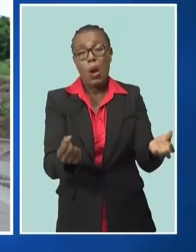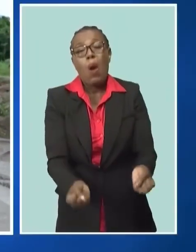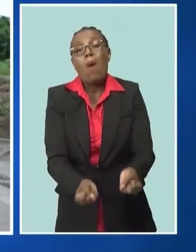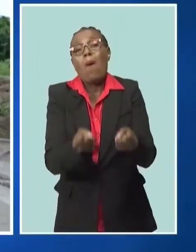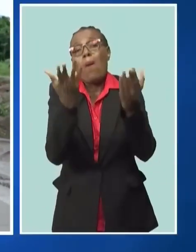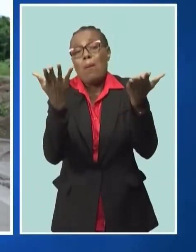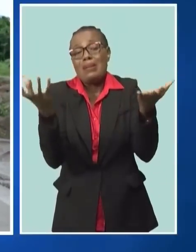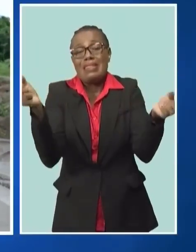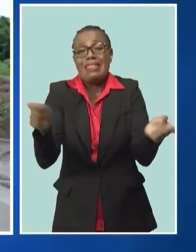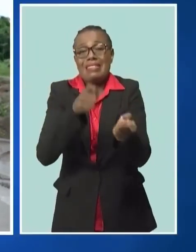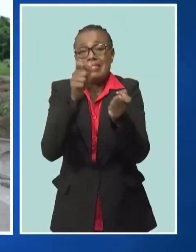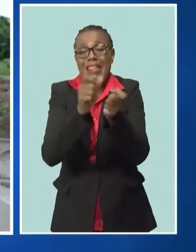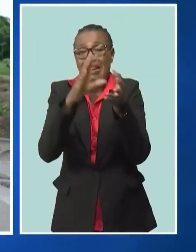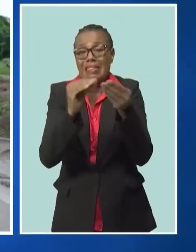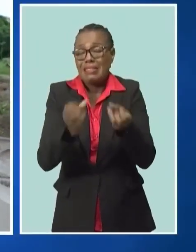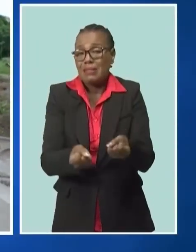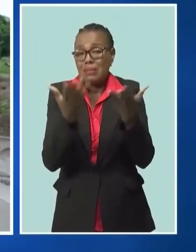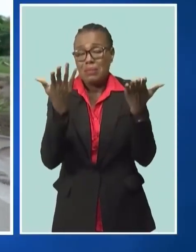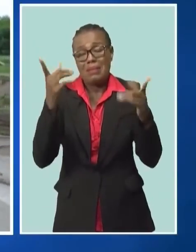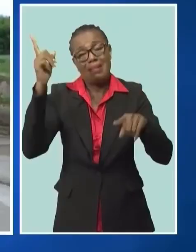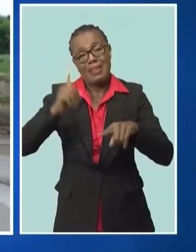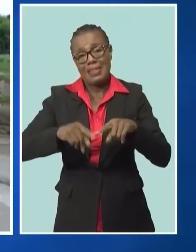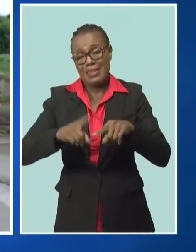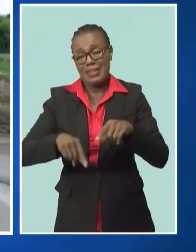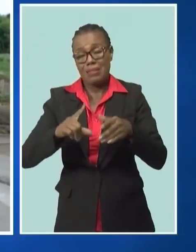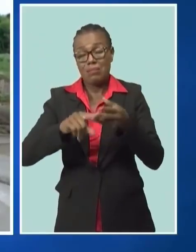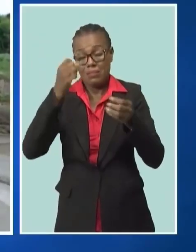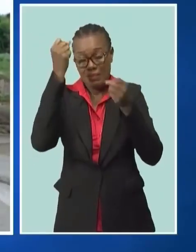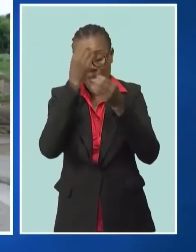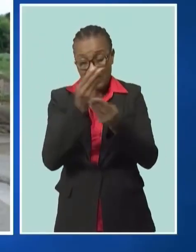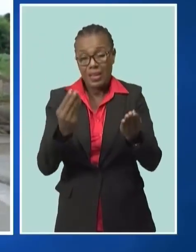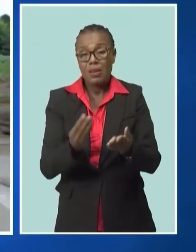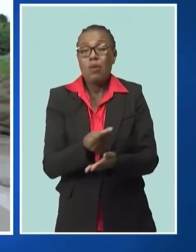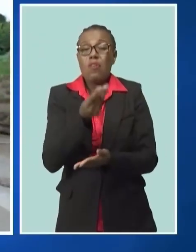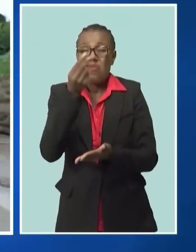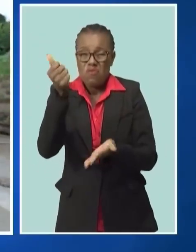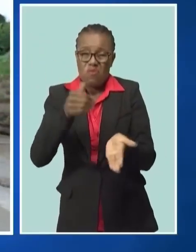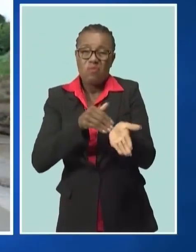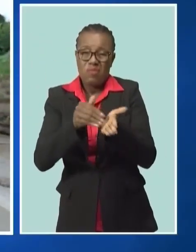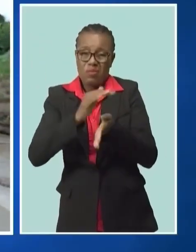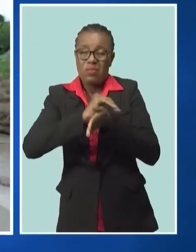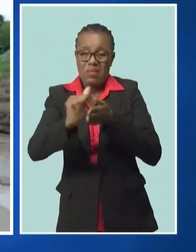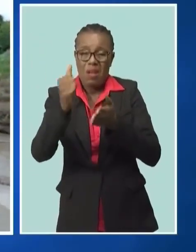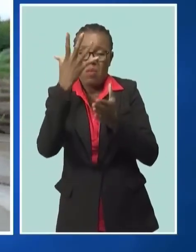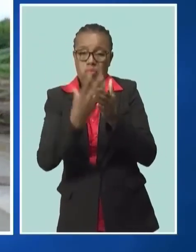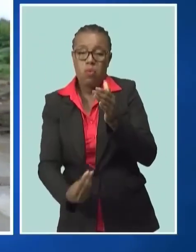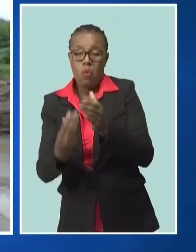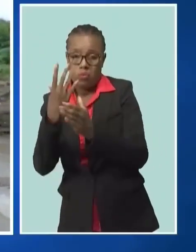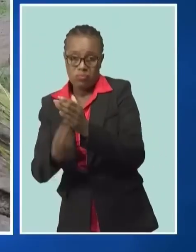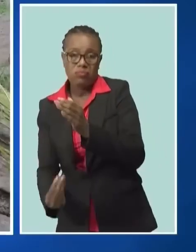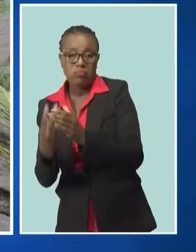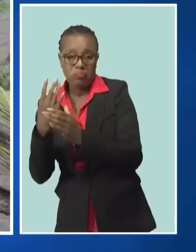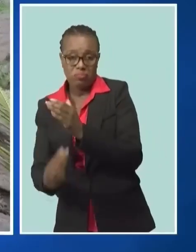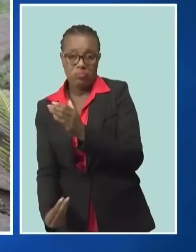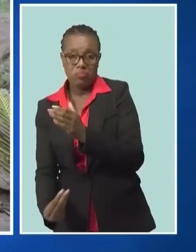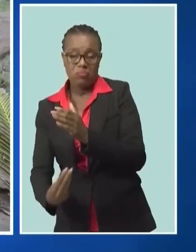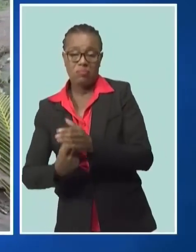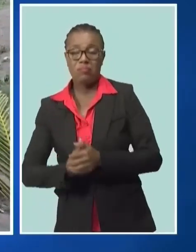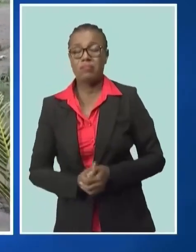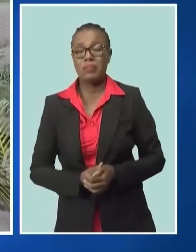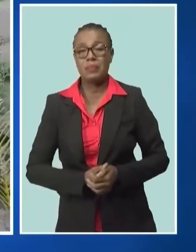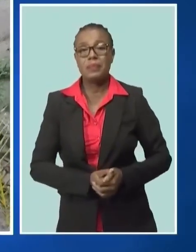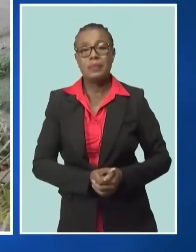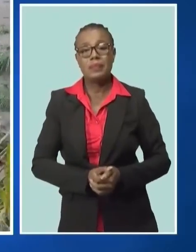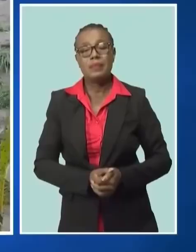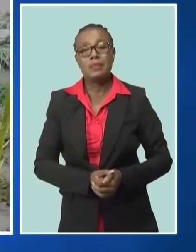now in terms of estimate of the damage, but I can say for surely it's a few $1,000s in loss that I have to encounter. Mr. Ward